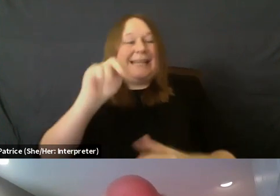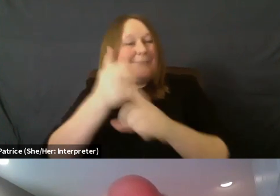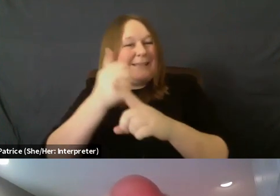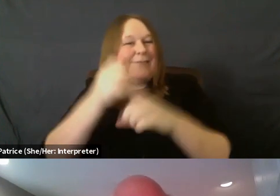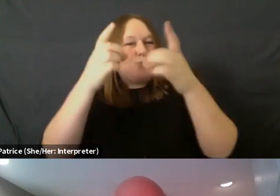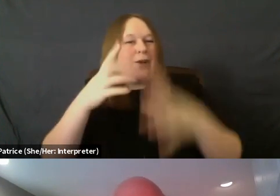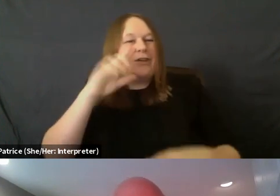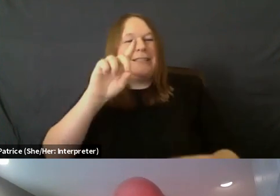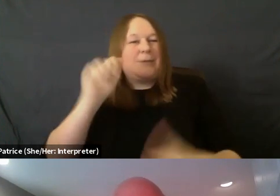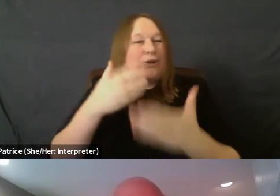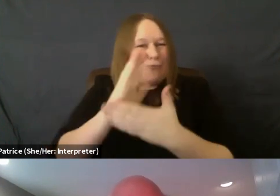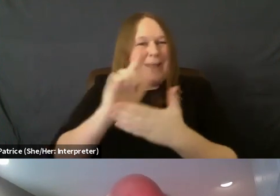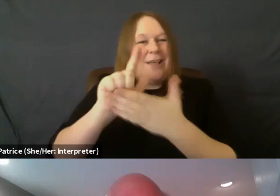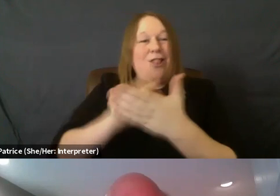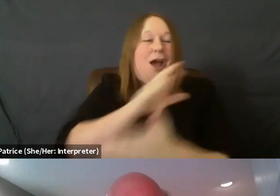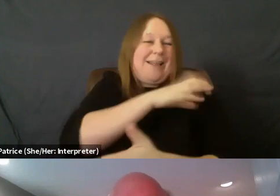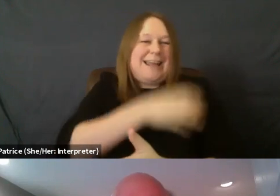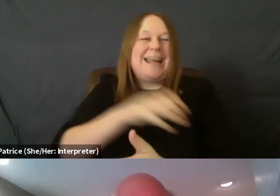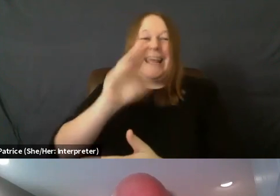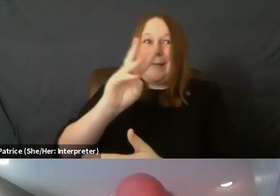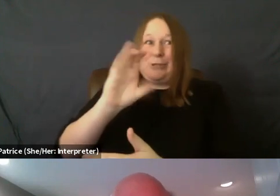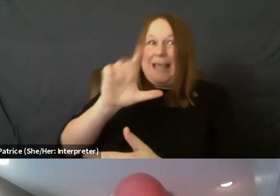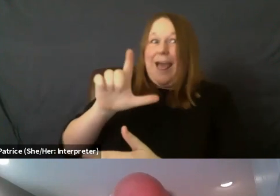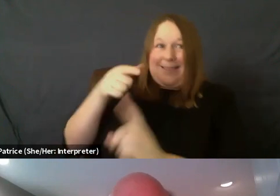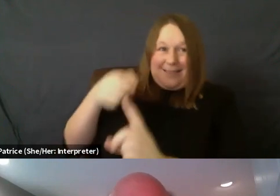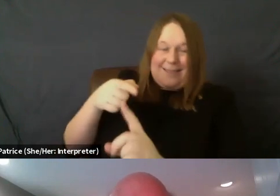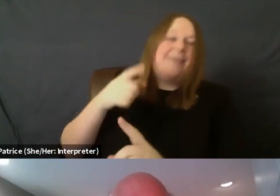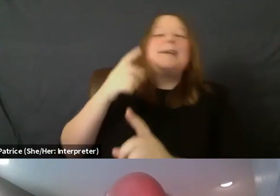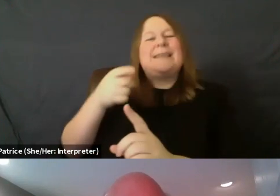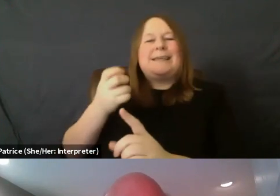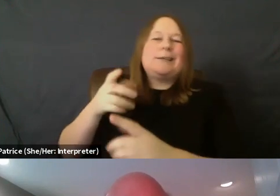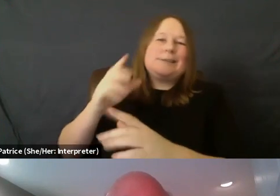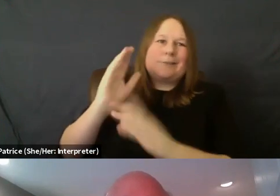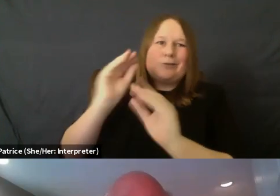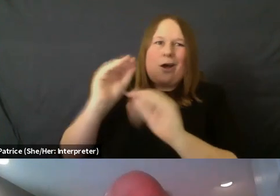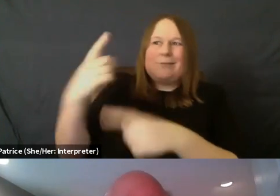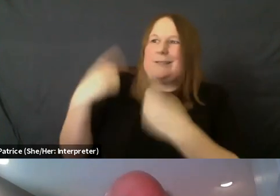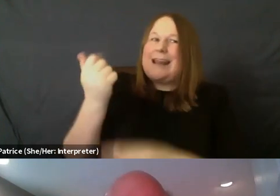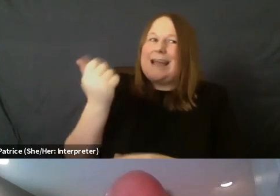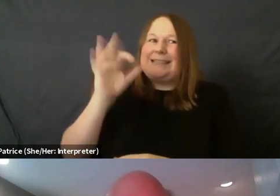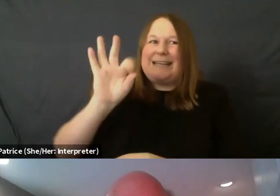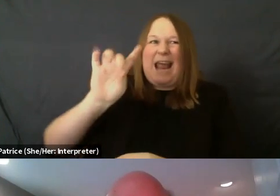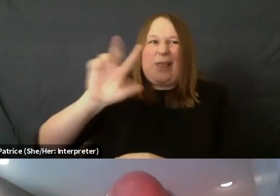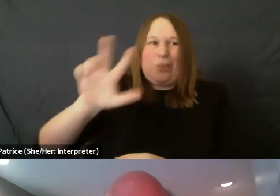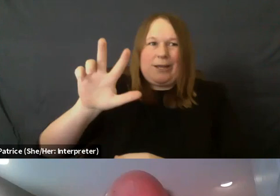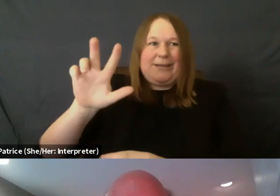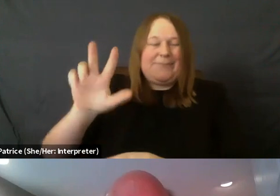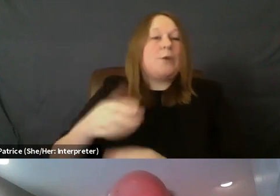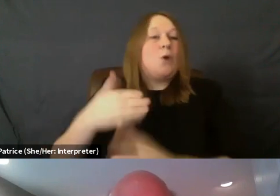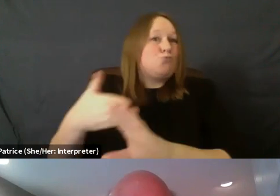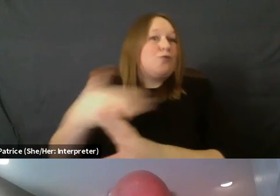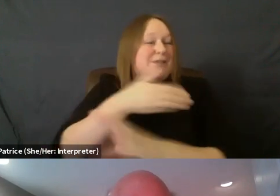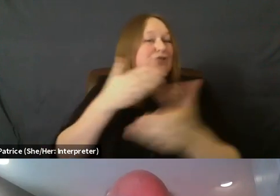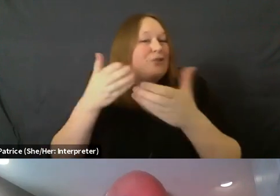the Disability Rights Law Clinic at WCL, where he has taught since 1983. He has previously